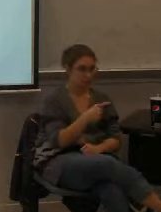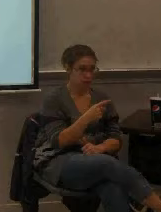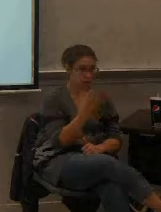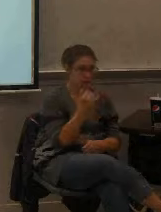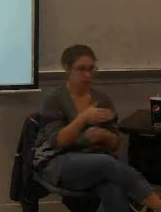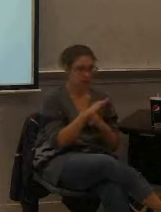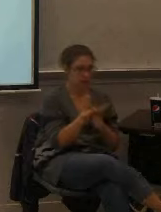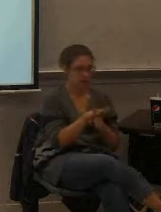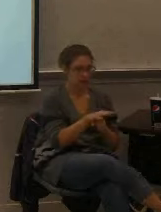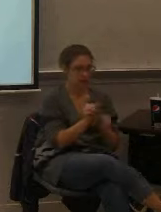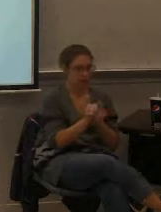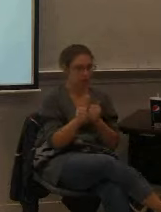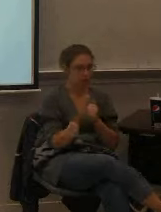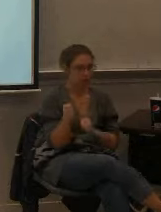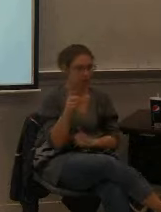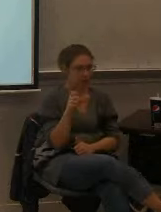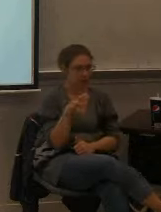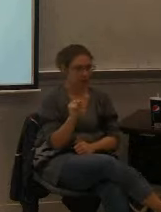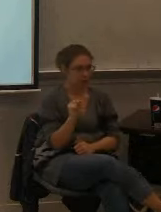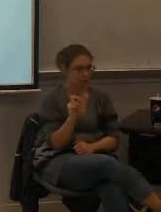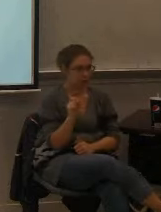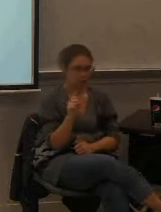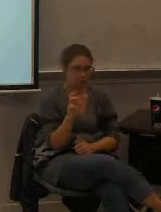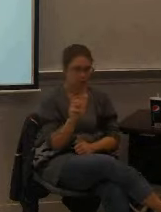protect the areas downstream.